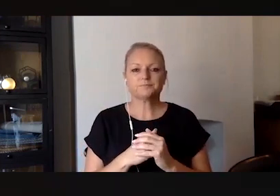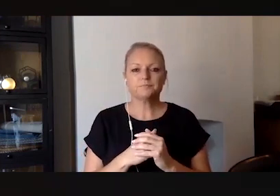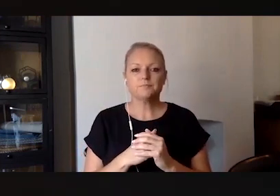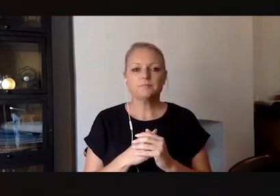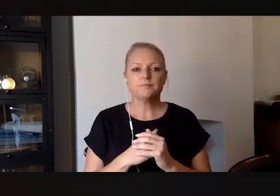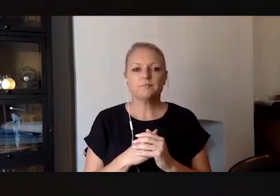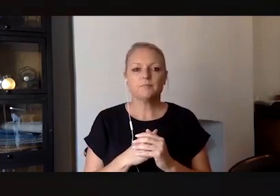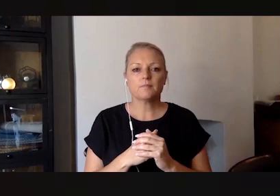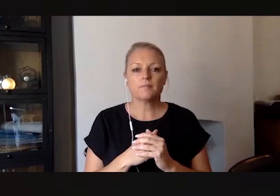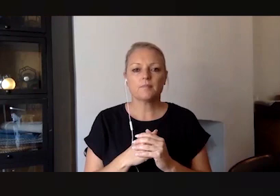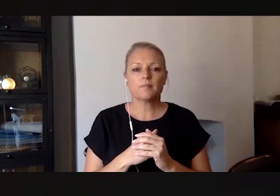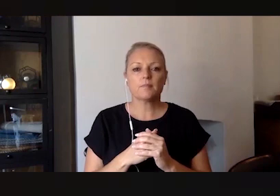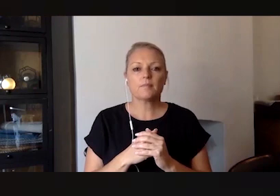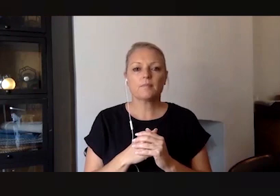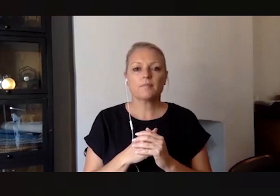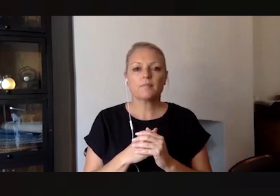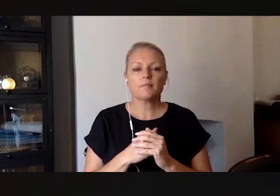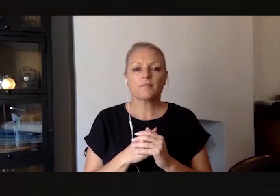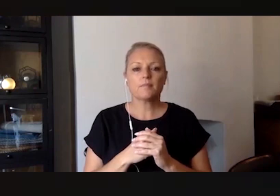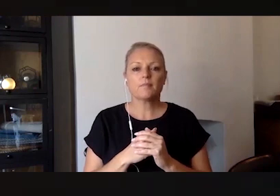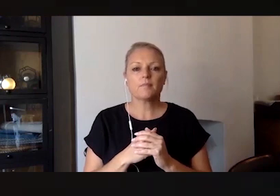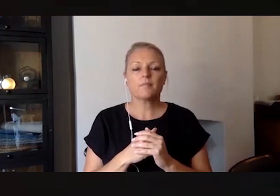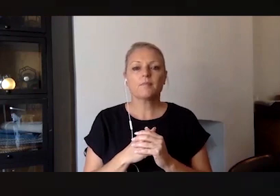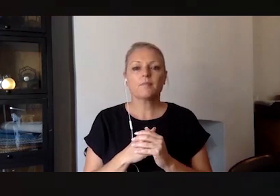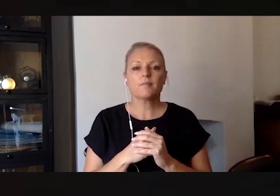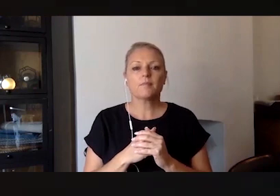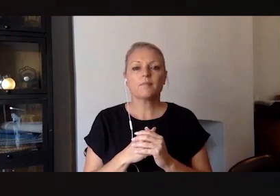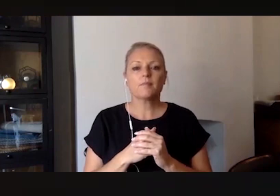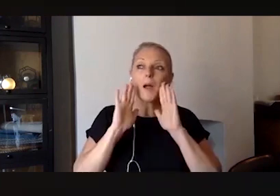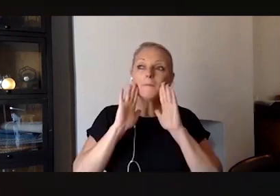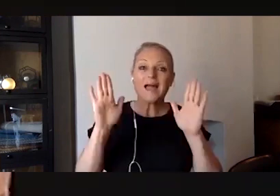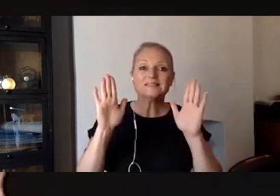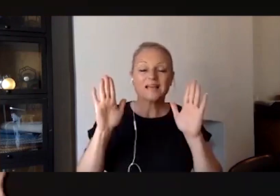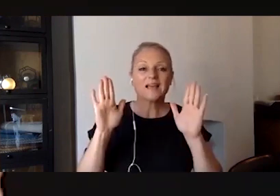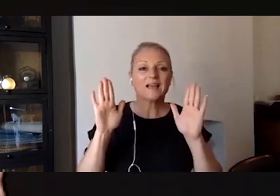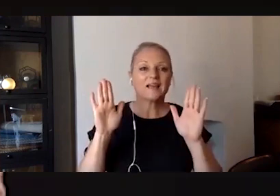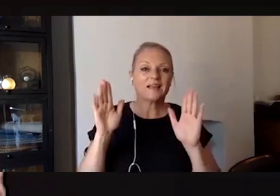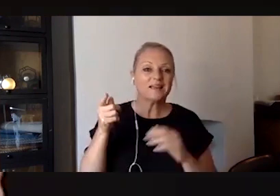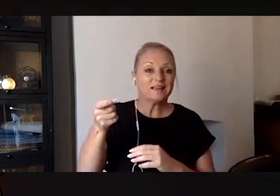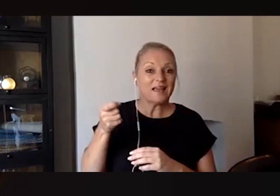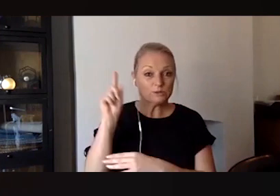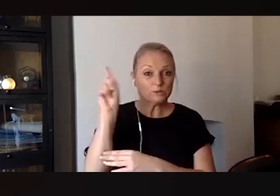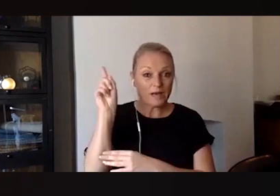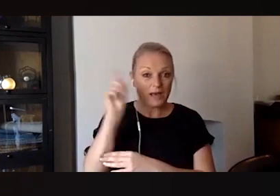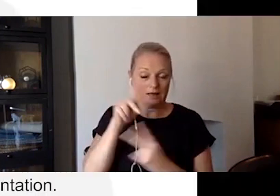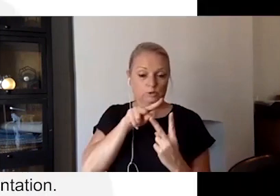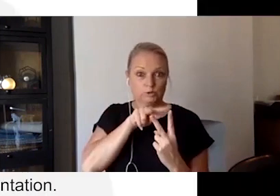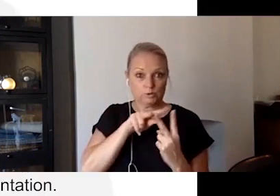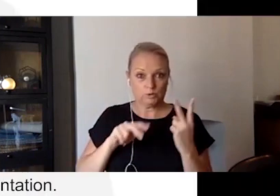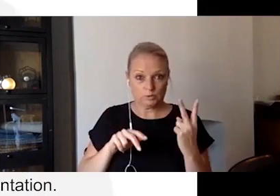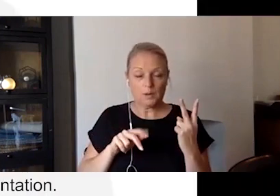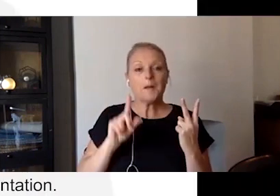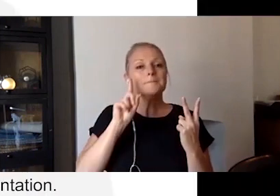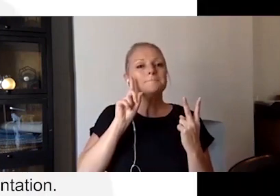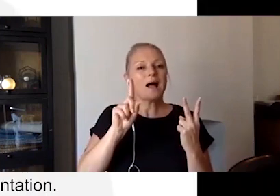Before I introduce you to our amazing guests today, I just have a few housekeeping items to go through. Firstly, our